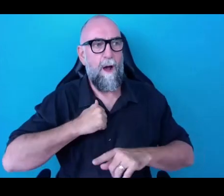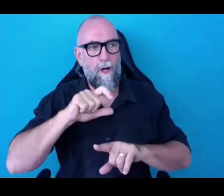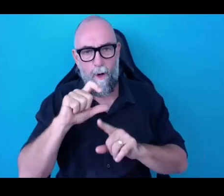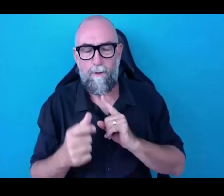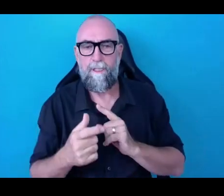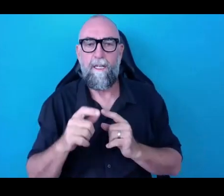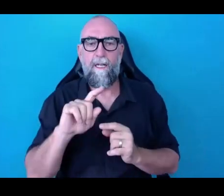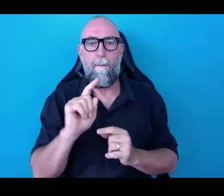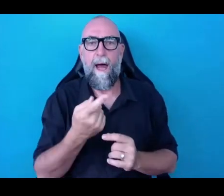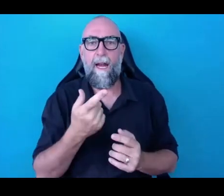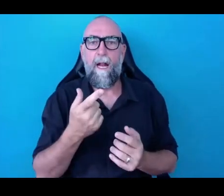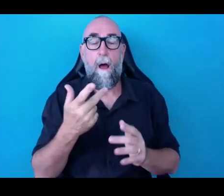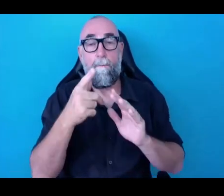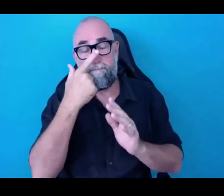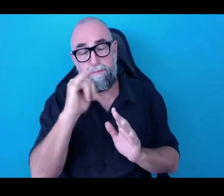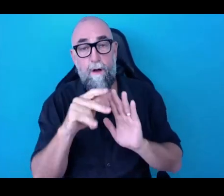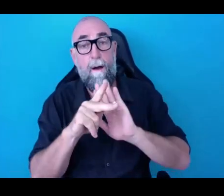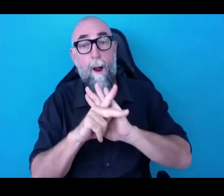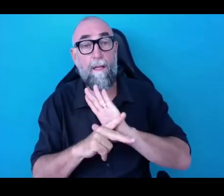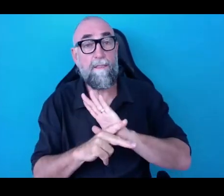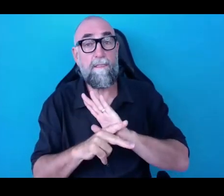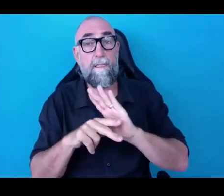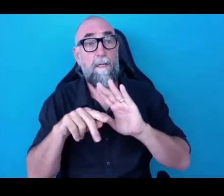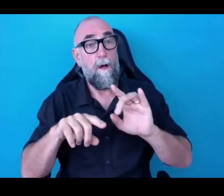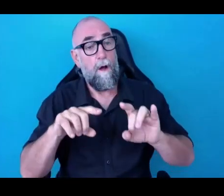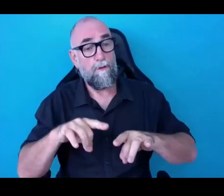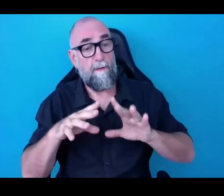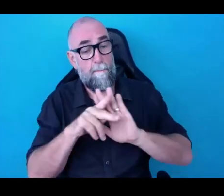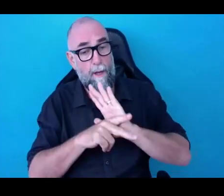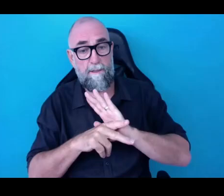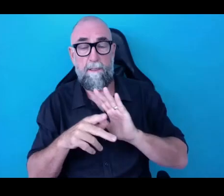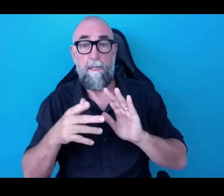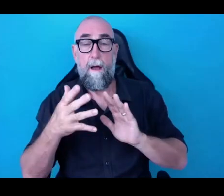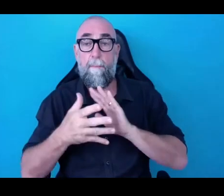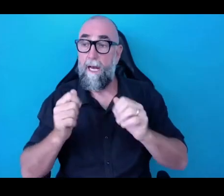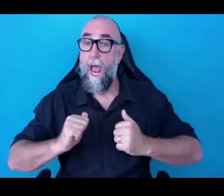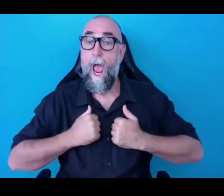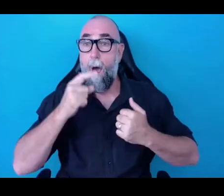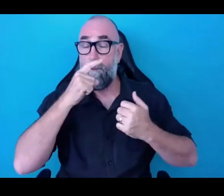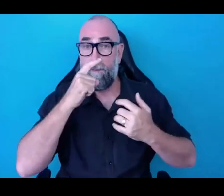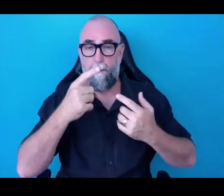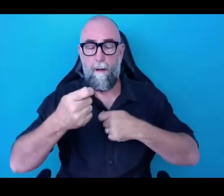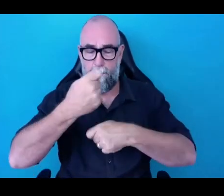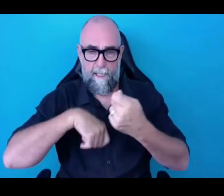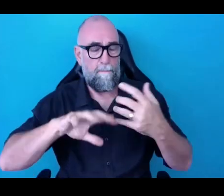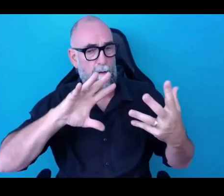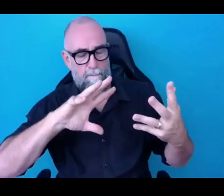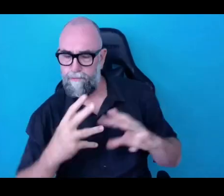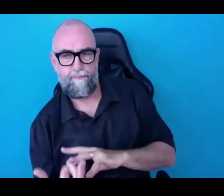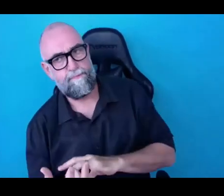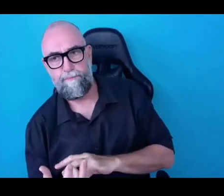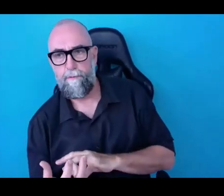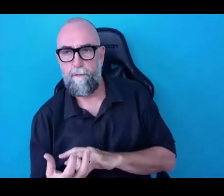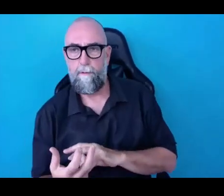people apart. So it does make it hard, but I have a constant community access and contact. And